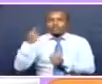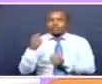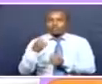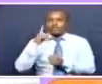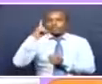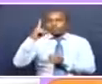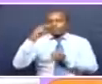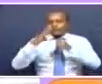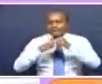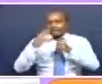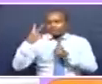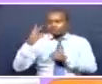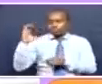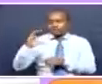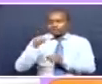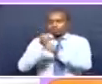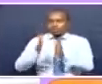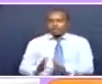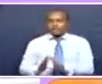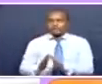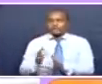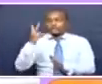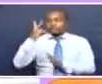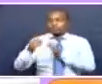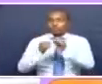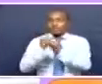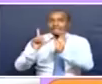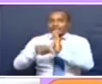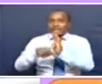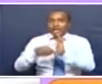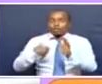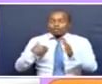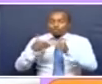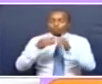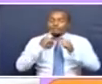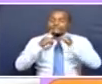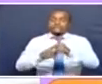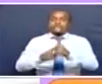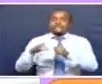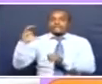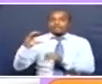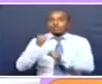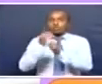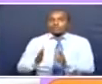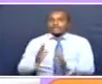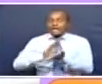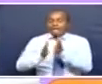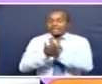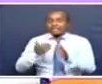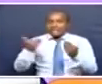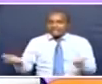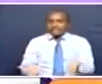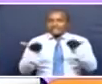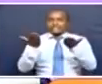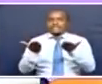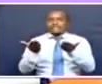182 casual workers. And 2 years down the line, we have almost 600 casual workers, and nothing has increased in that county. The revenue collection